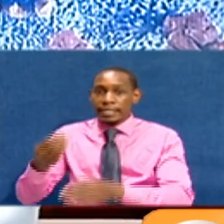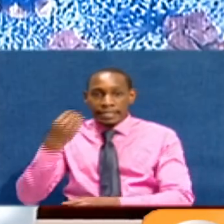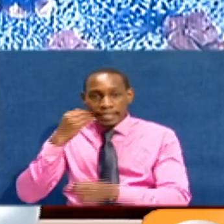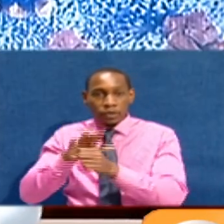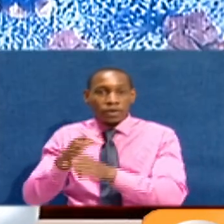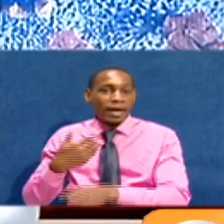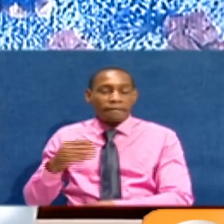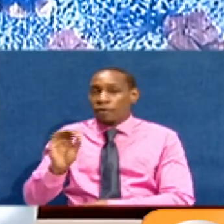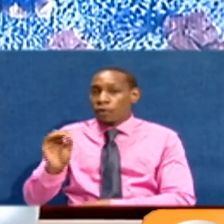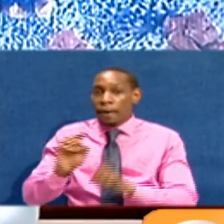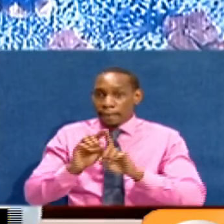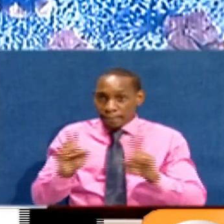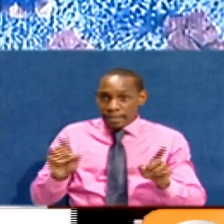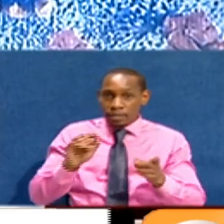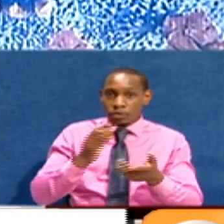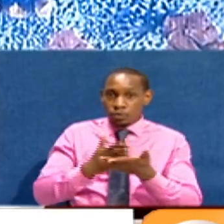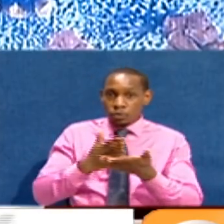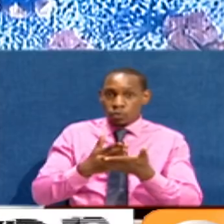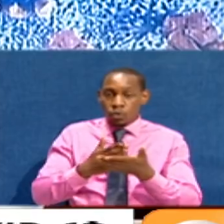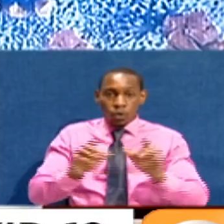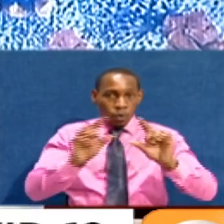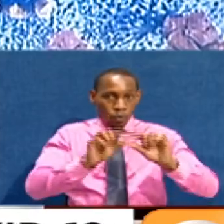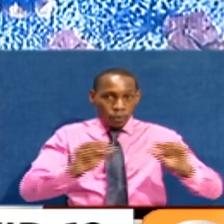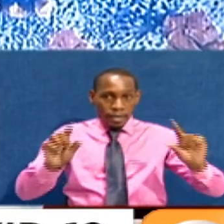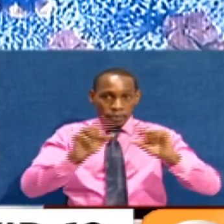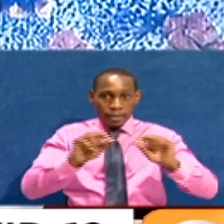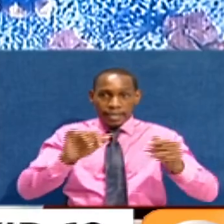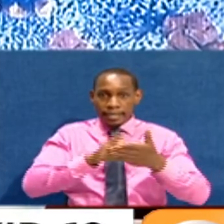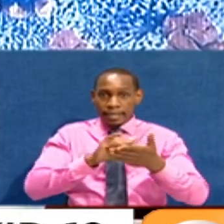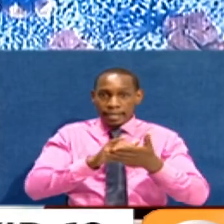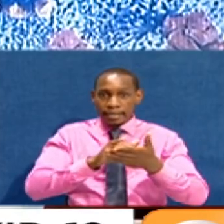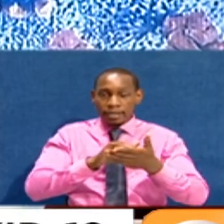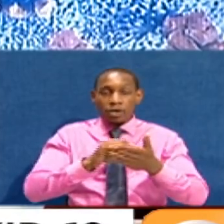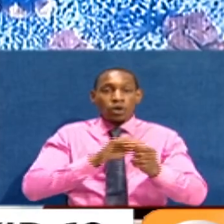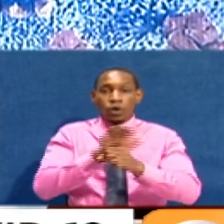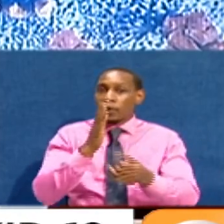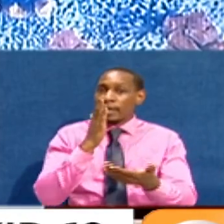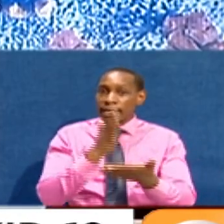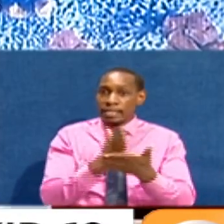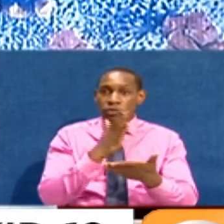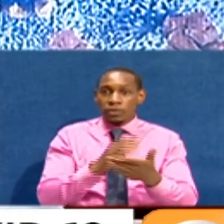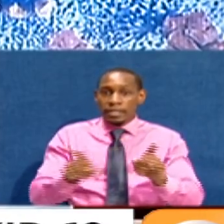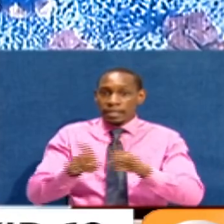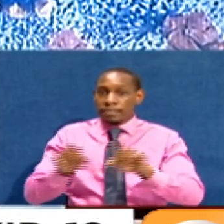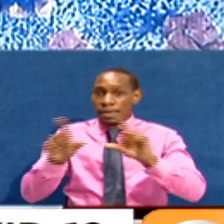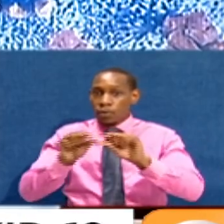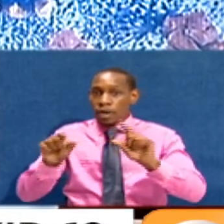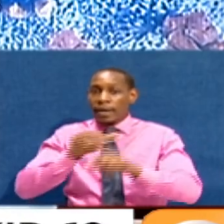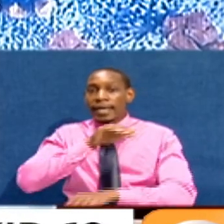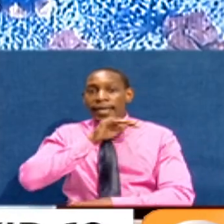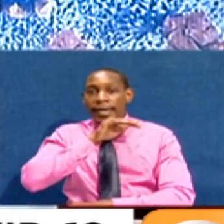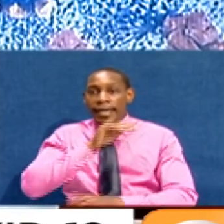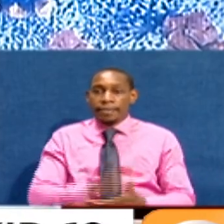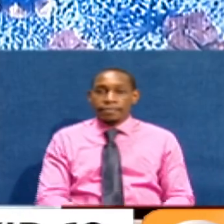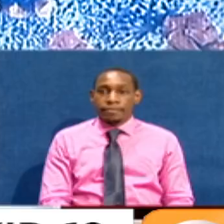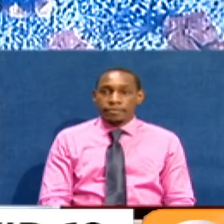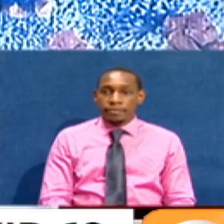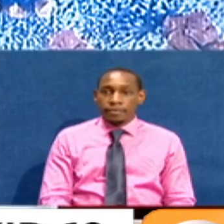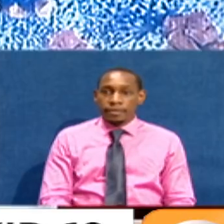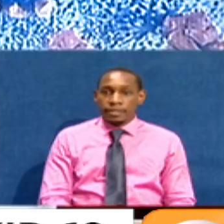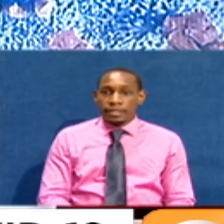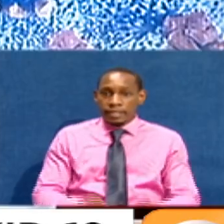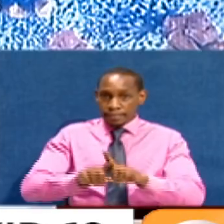get COVID-19. But this is just a statement also that it is around. COVID-19 is real, like he says in his statement.